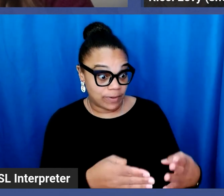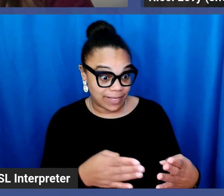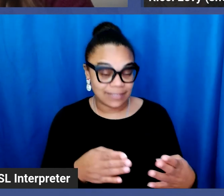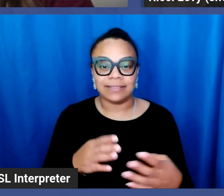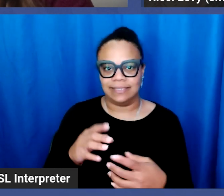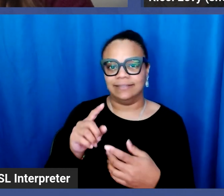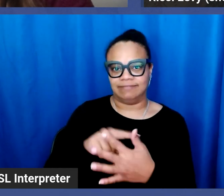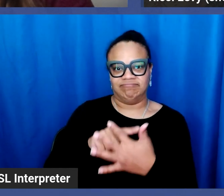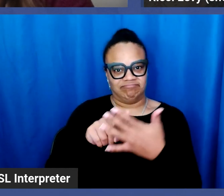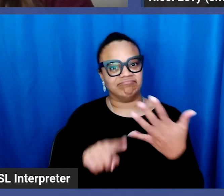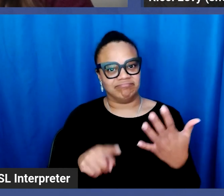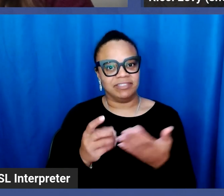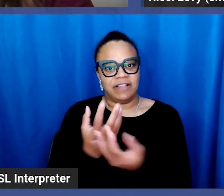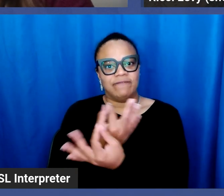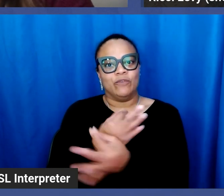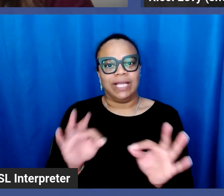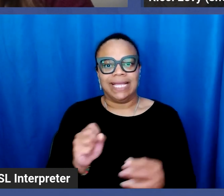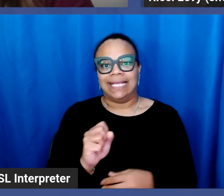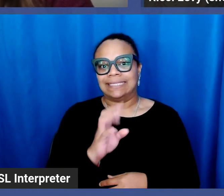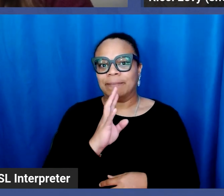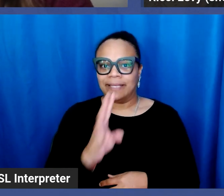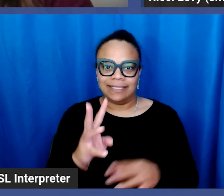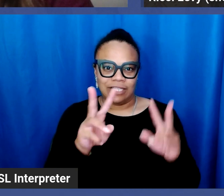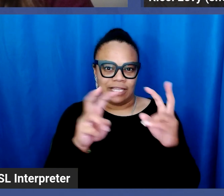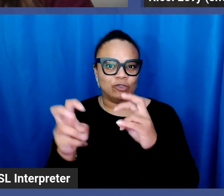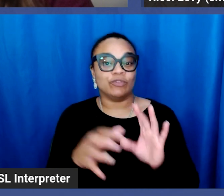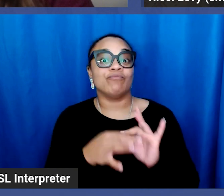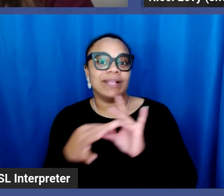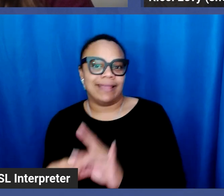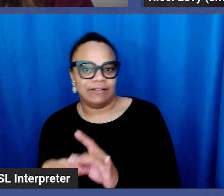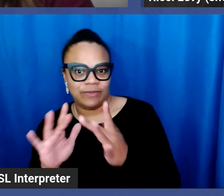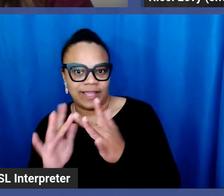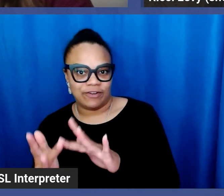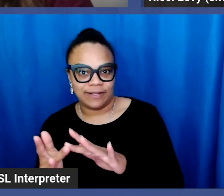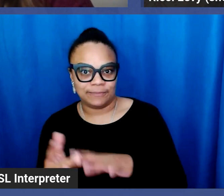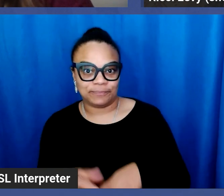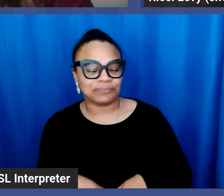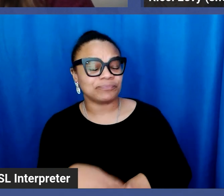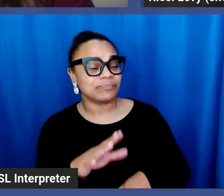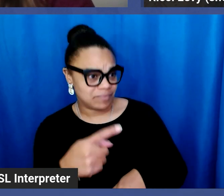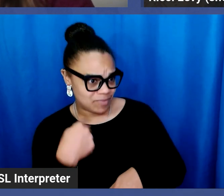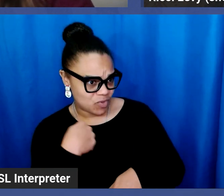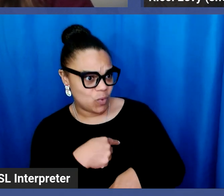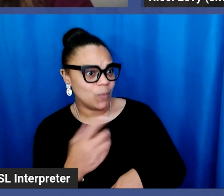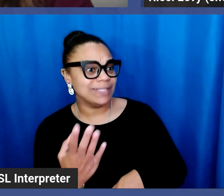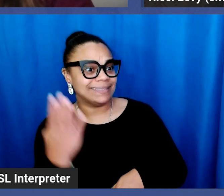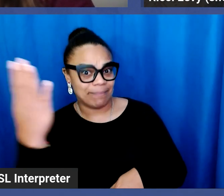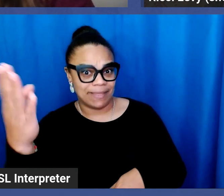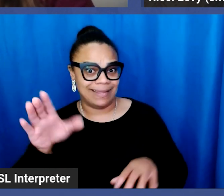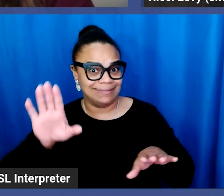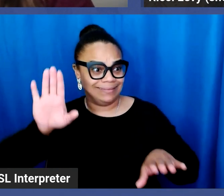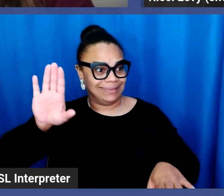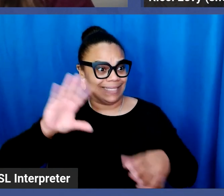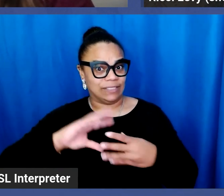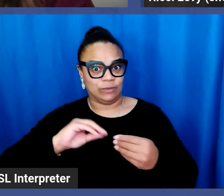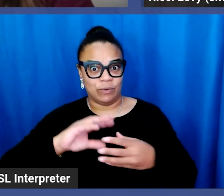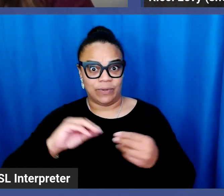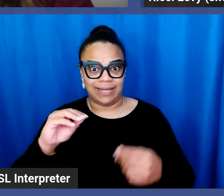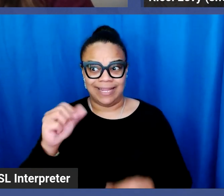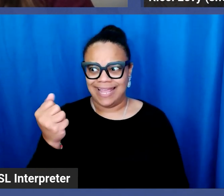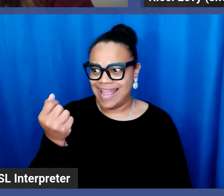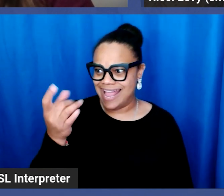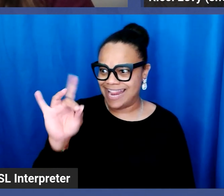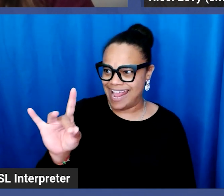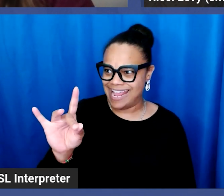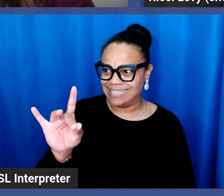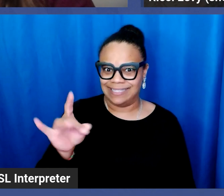free speech issues related to the internet. We submitted testimony in 18 hearings.